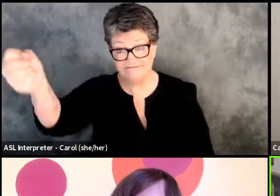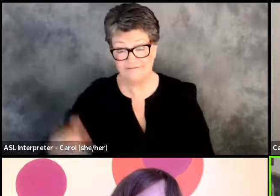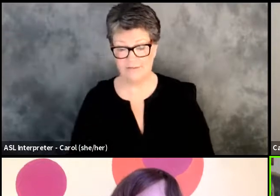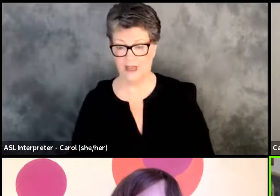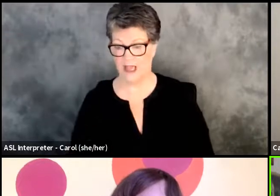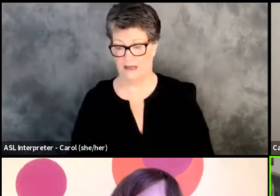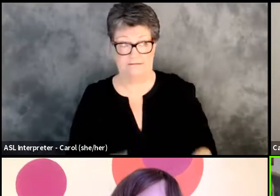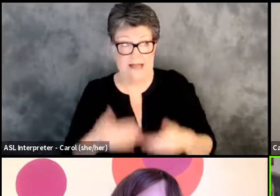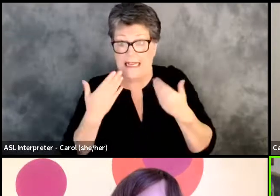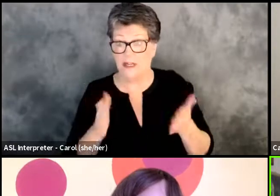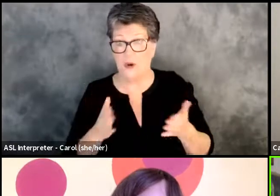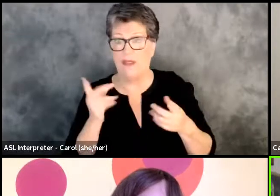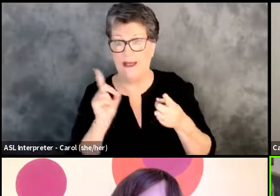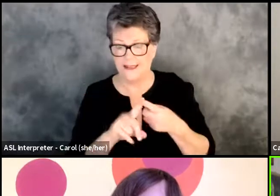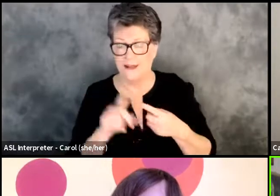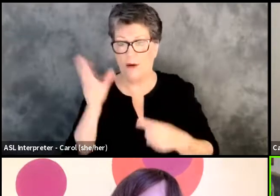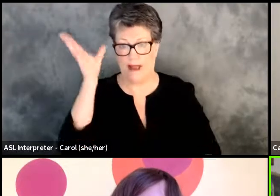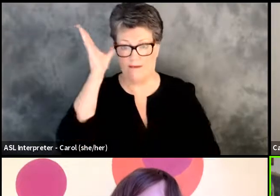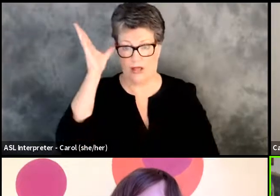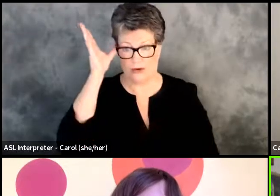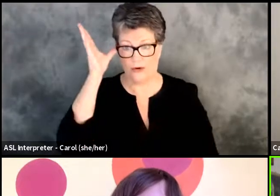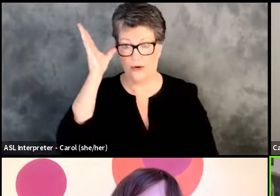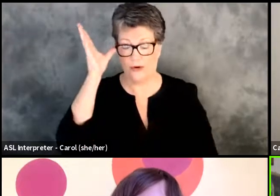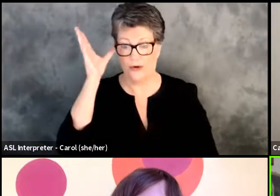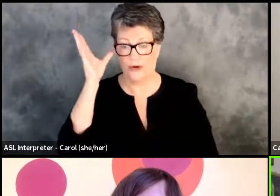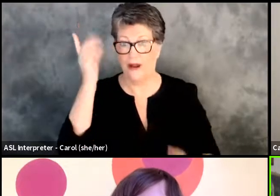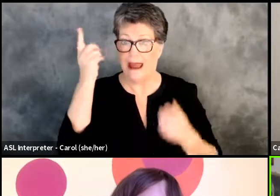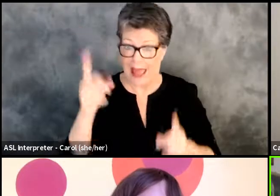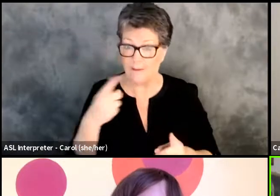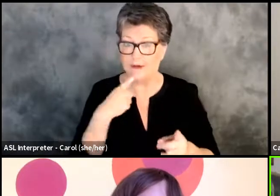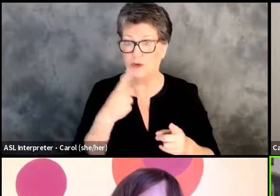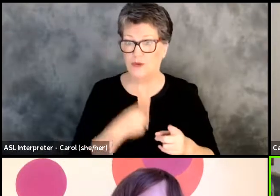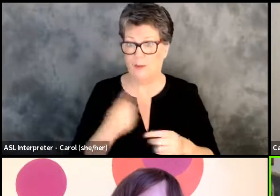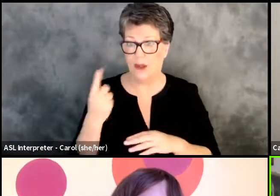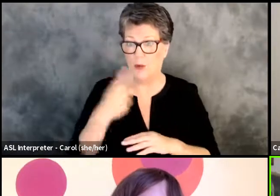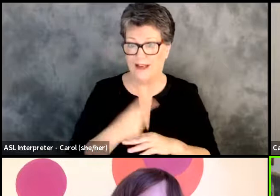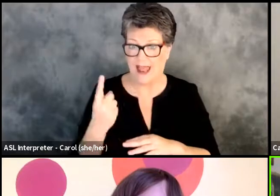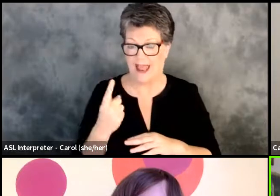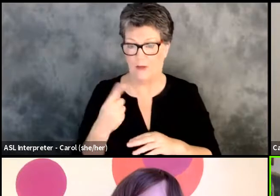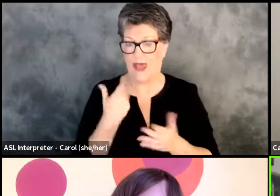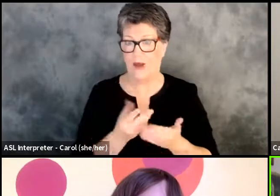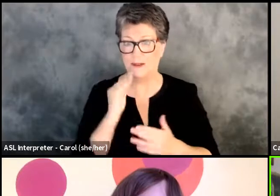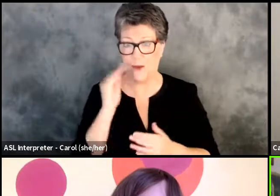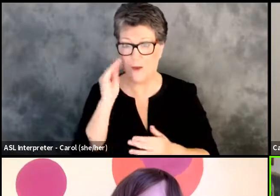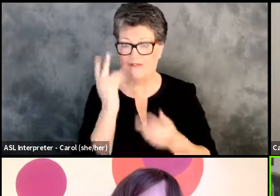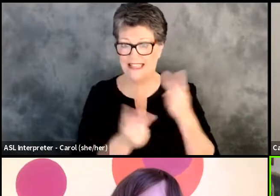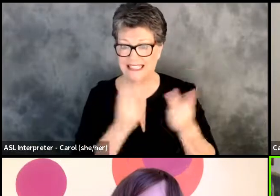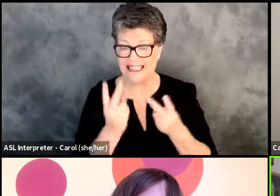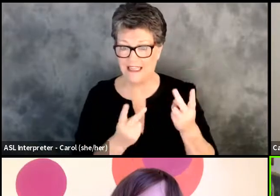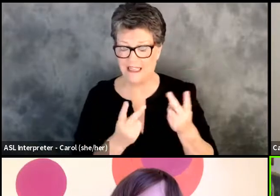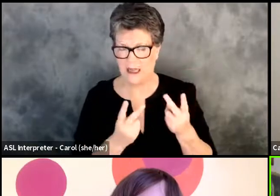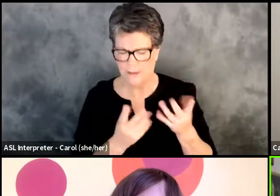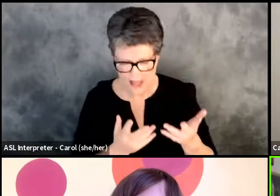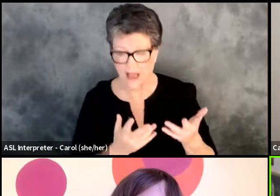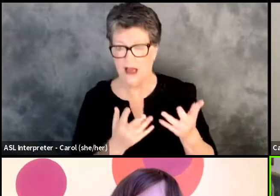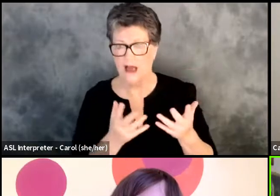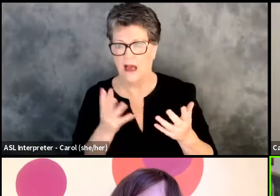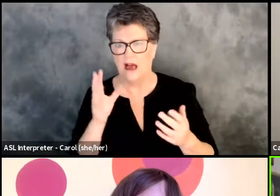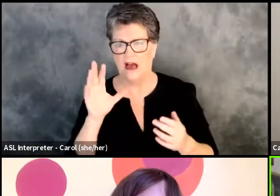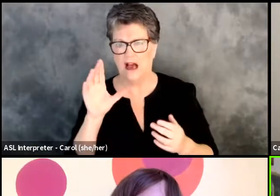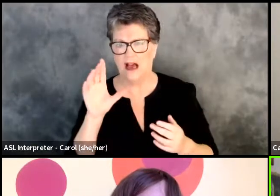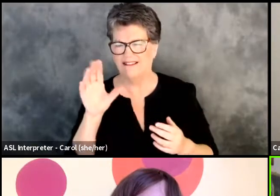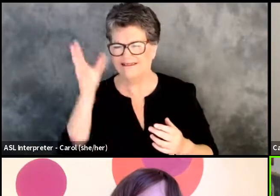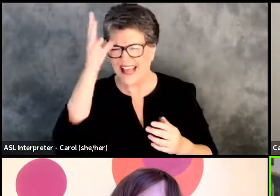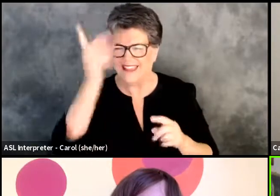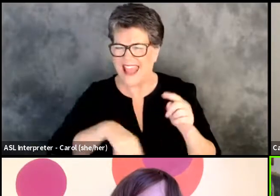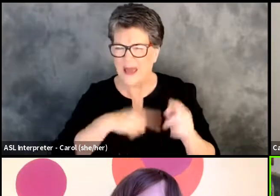didn't know that until my father happened to say it to me one day when I was home visiting. And I'm like, oh, Dad, that can't be right.